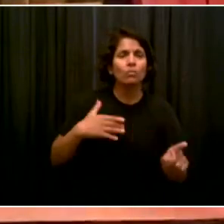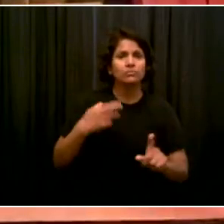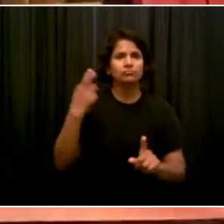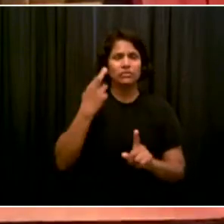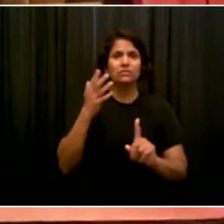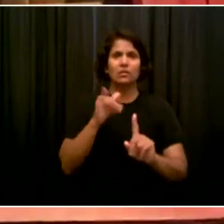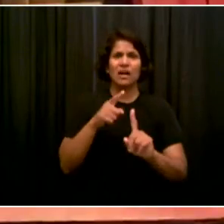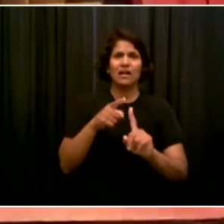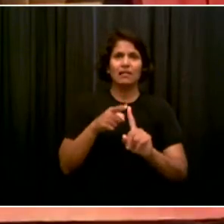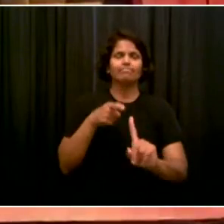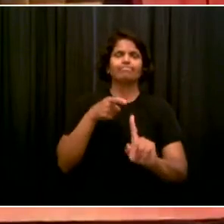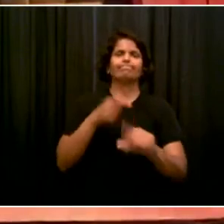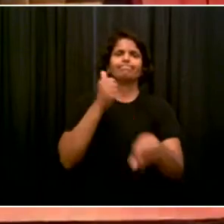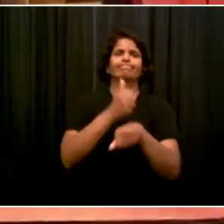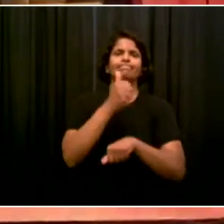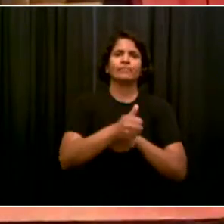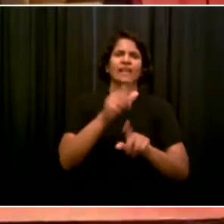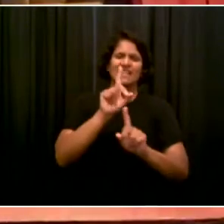is than the prior